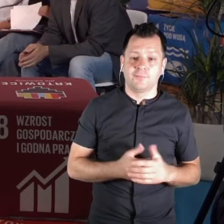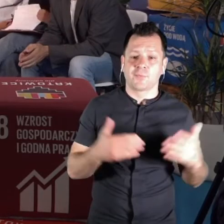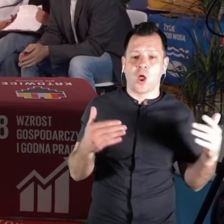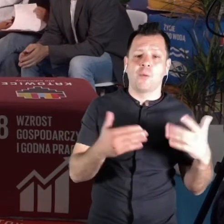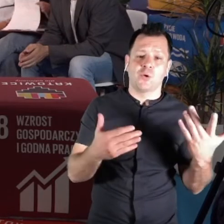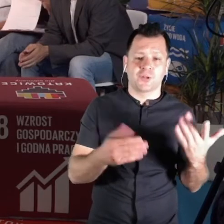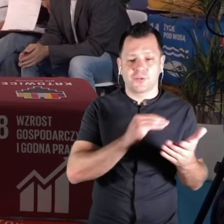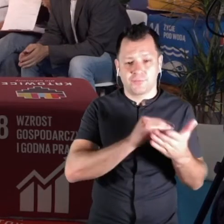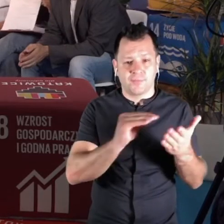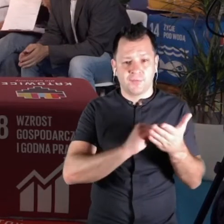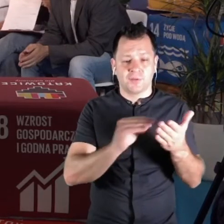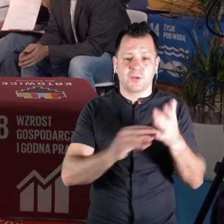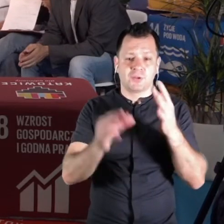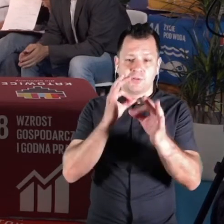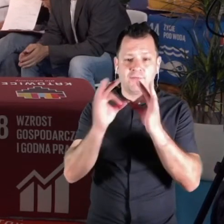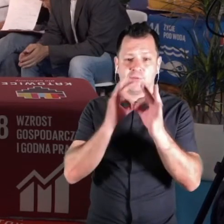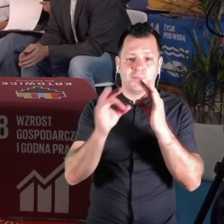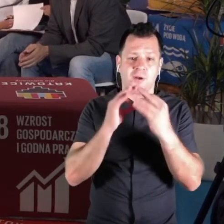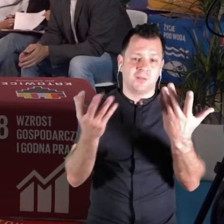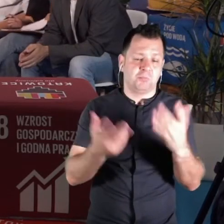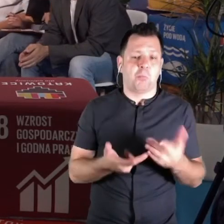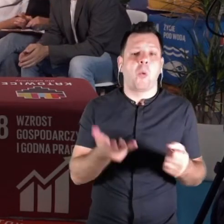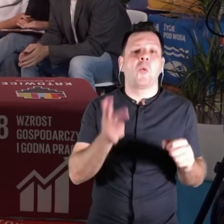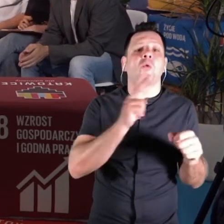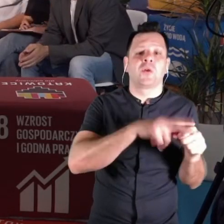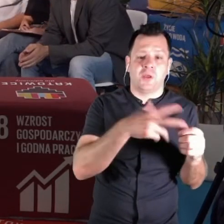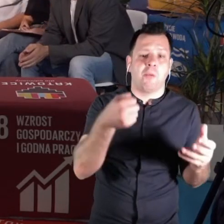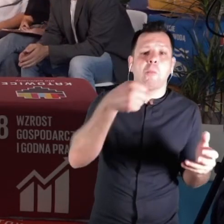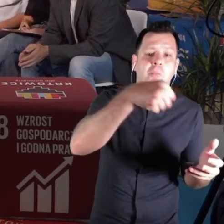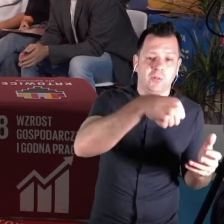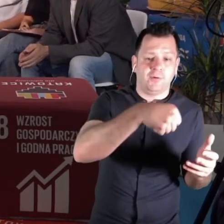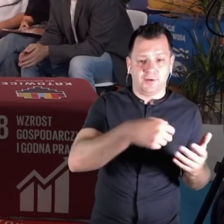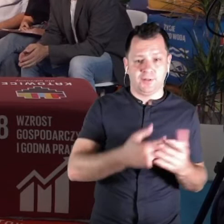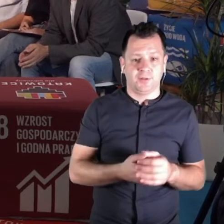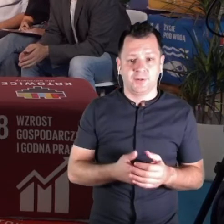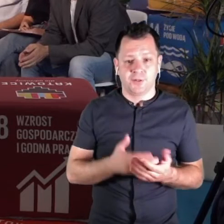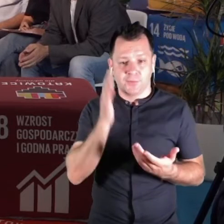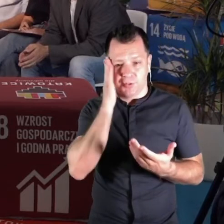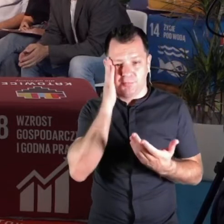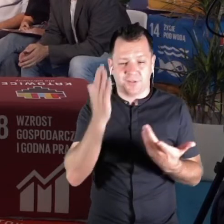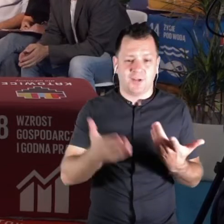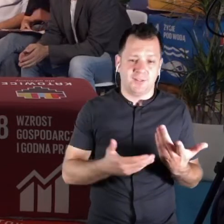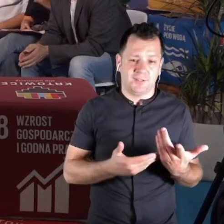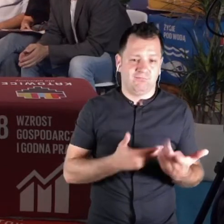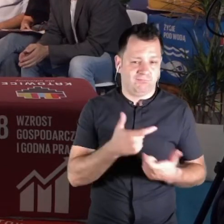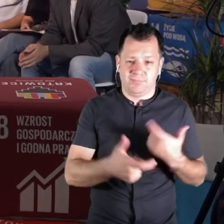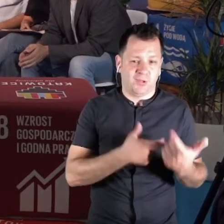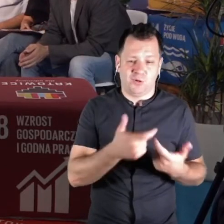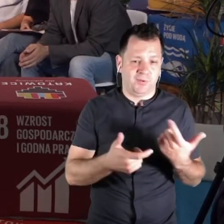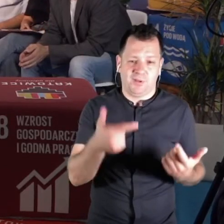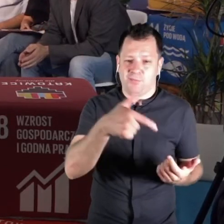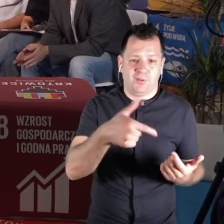don't pour water again, so to say, and also to create this community of people that are taking care of